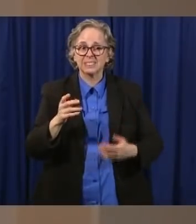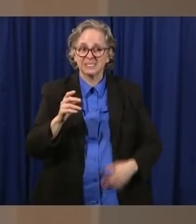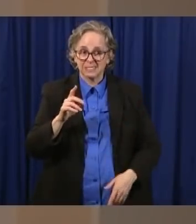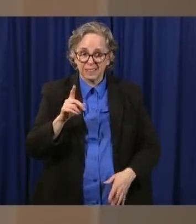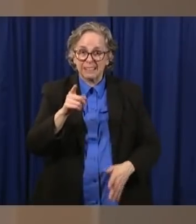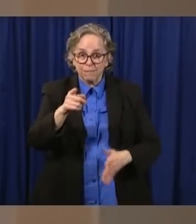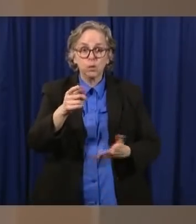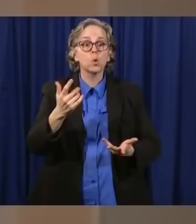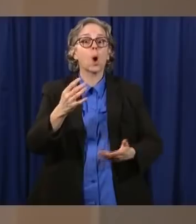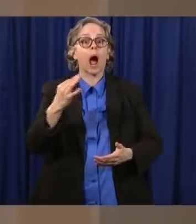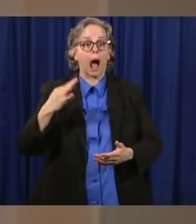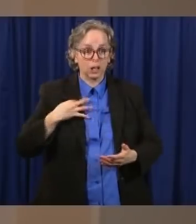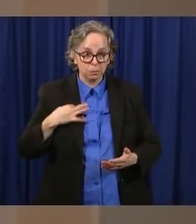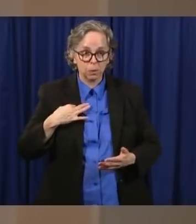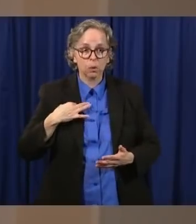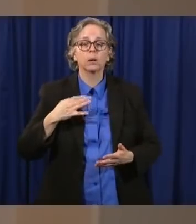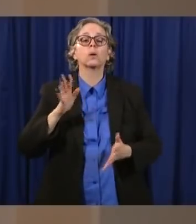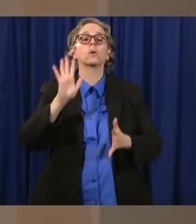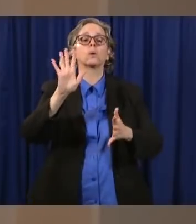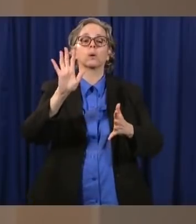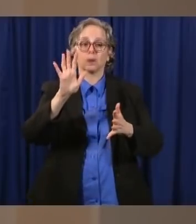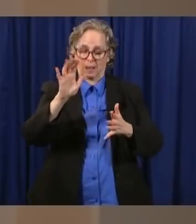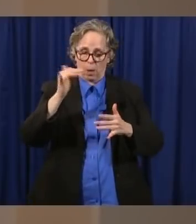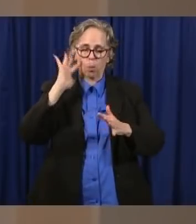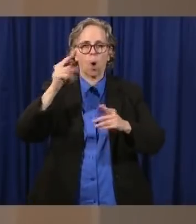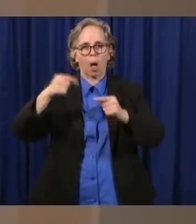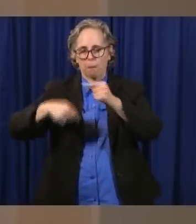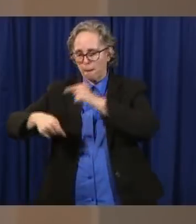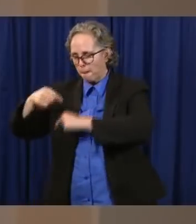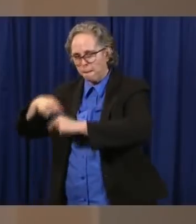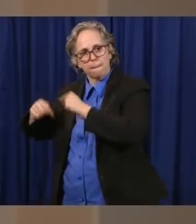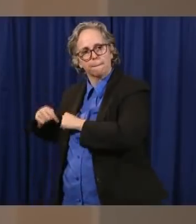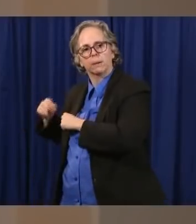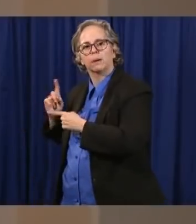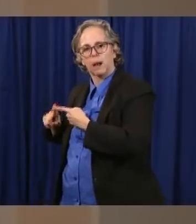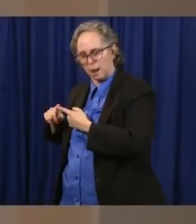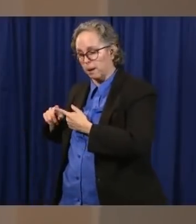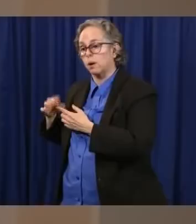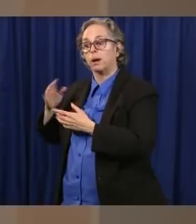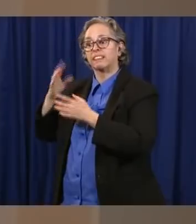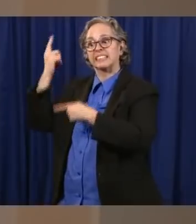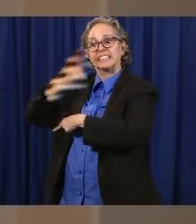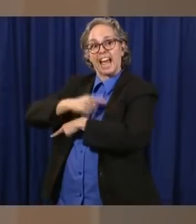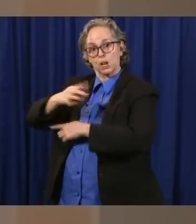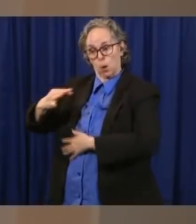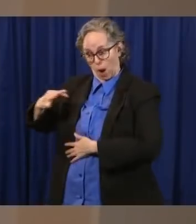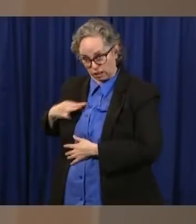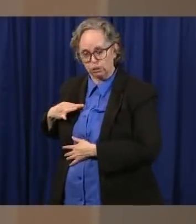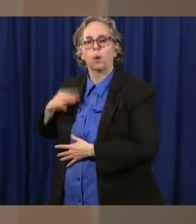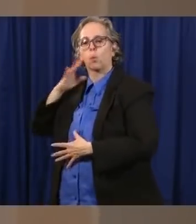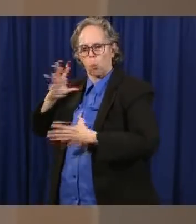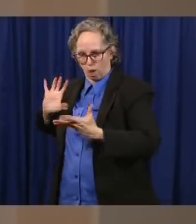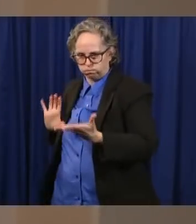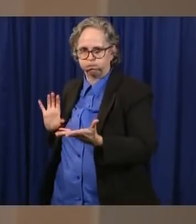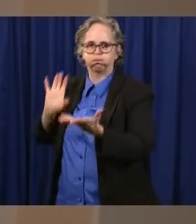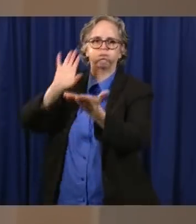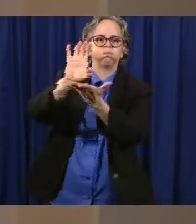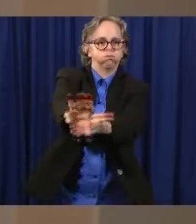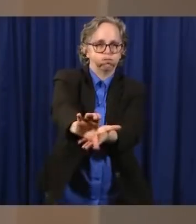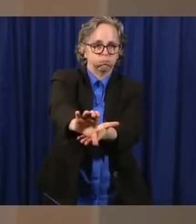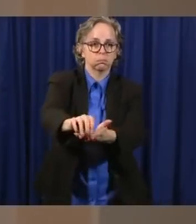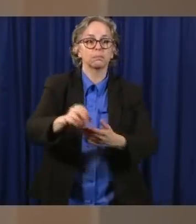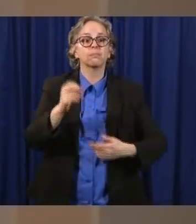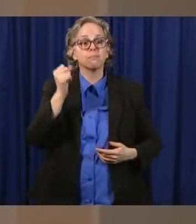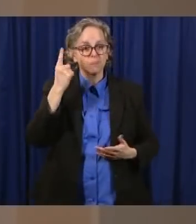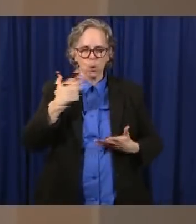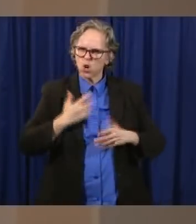their money, and it's going to be backdated to the date that they were eligible. And we are pushing the system